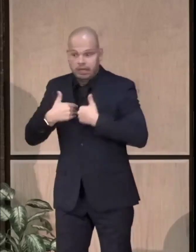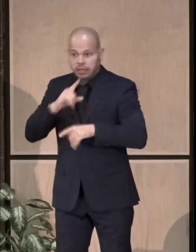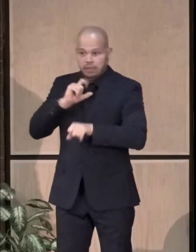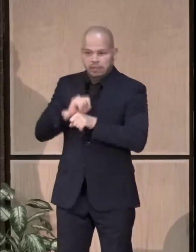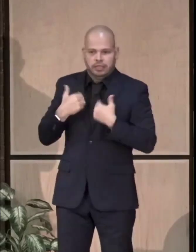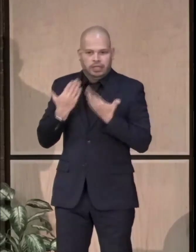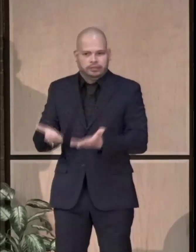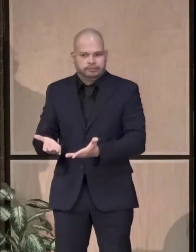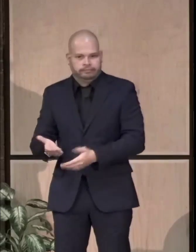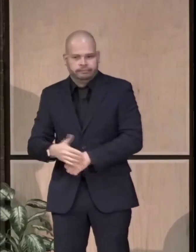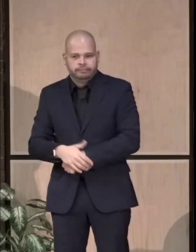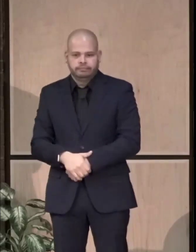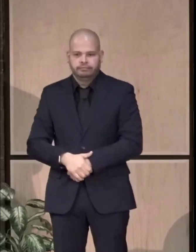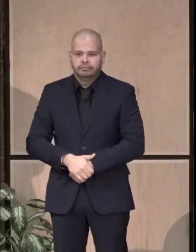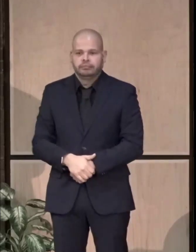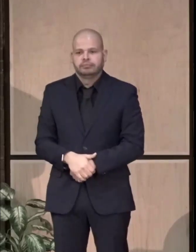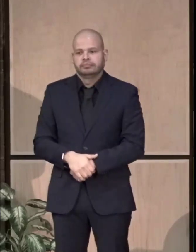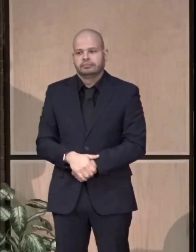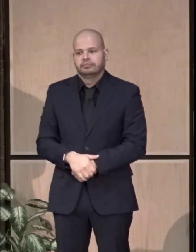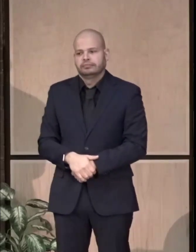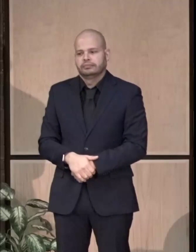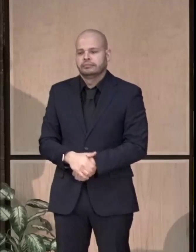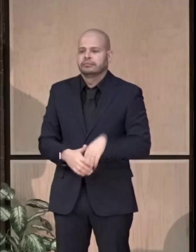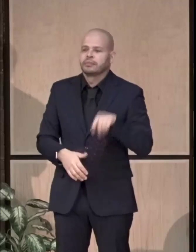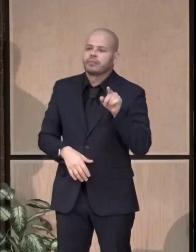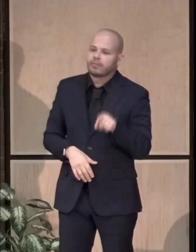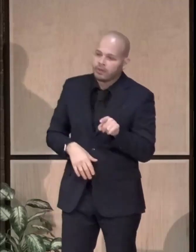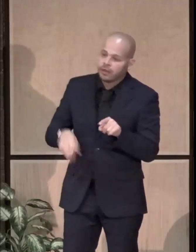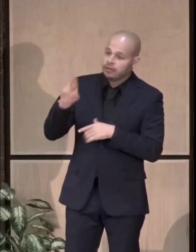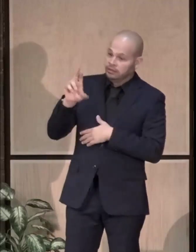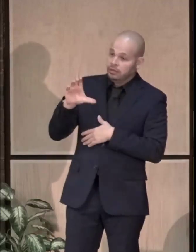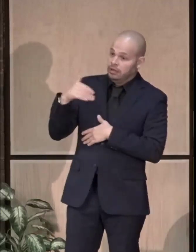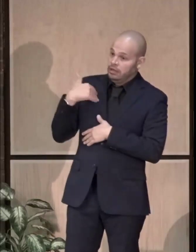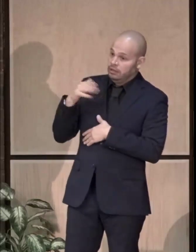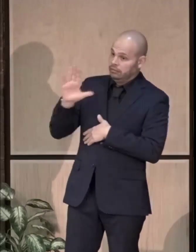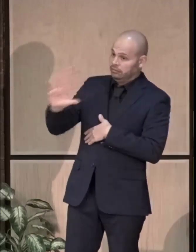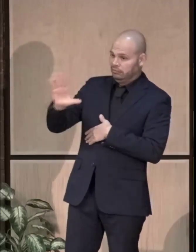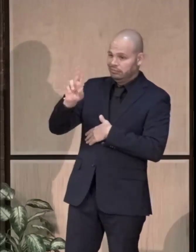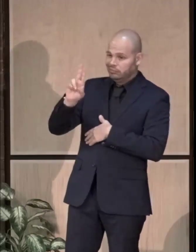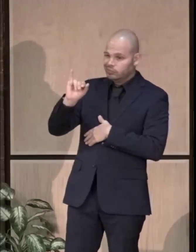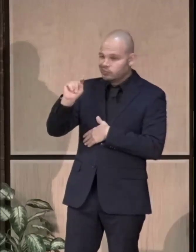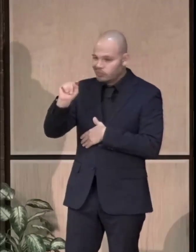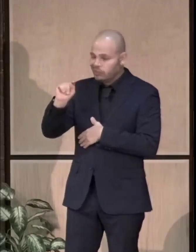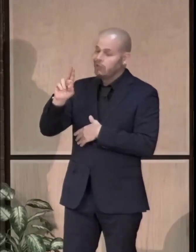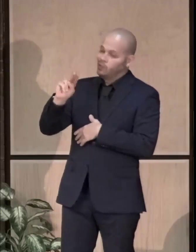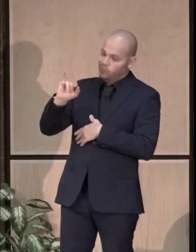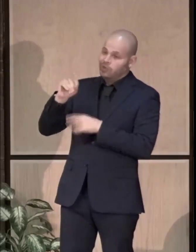He's threatening the unit that's in Saco and other places with shooting them up, right? That's what it says,